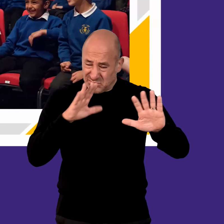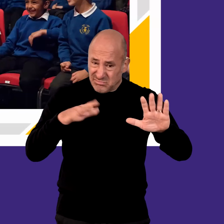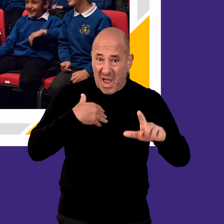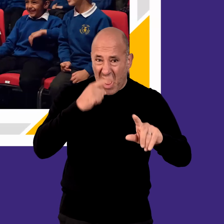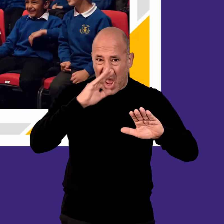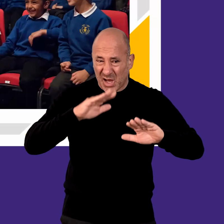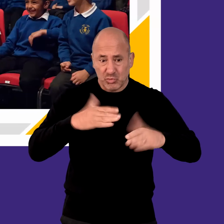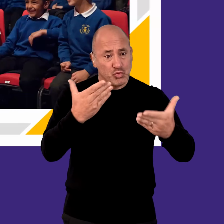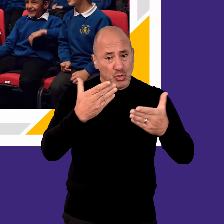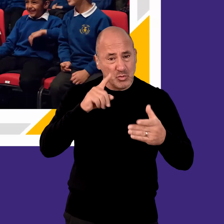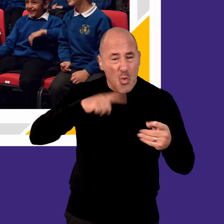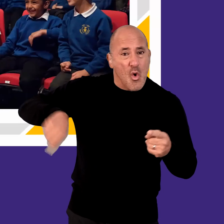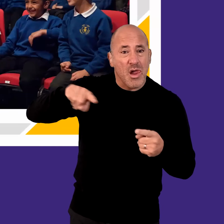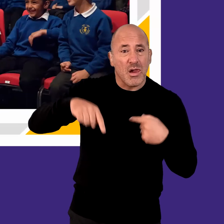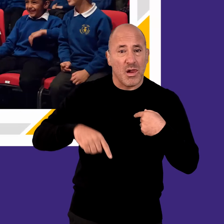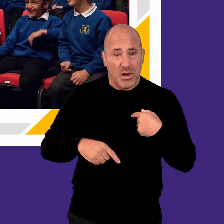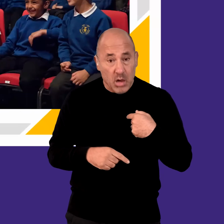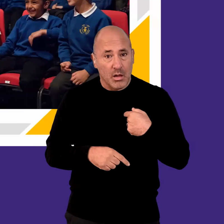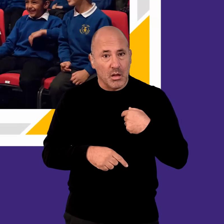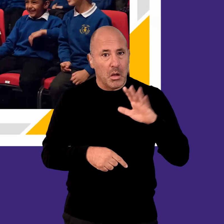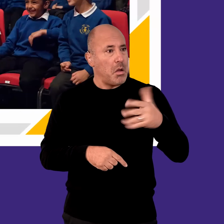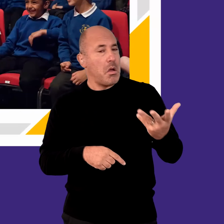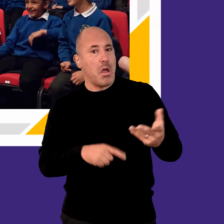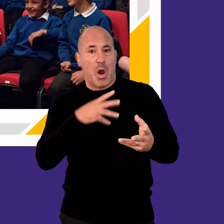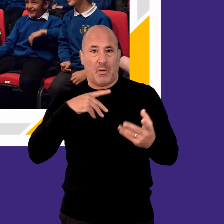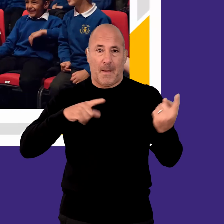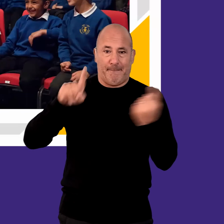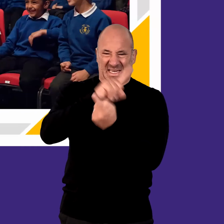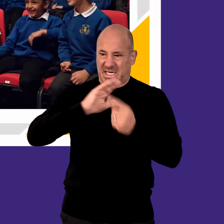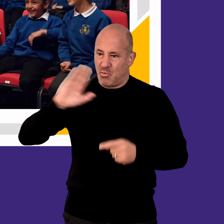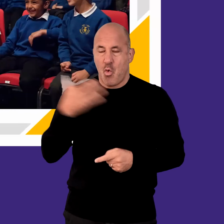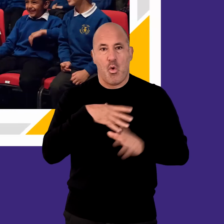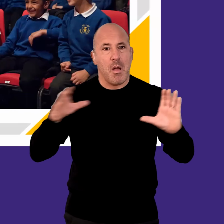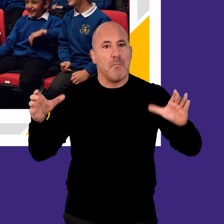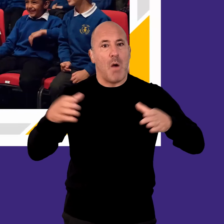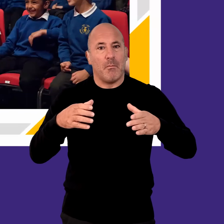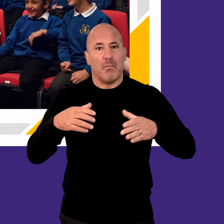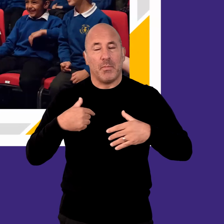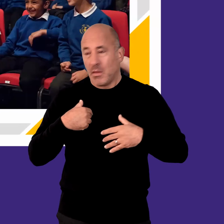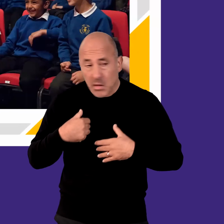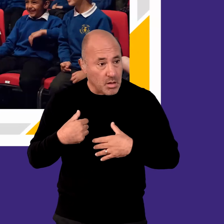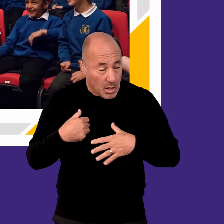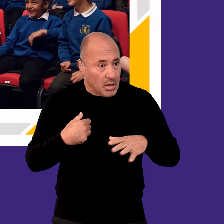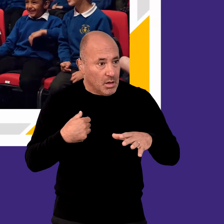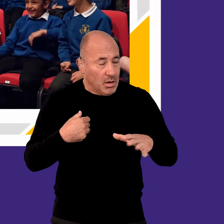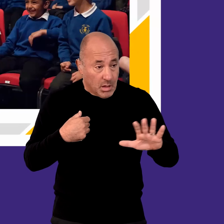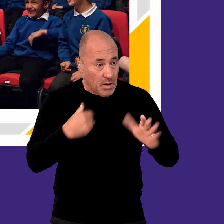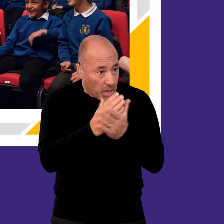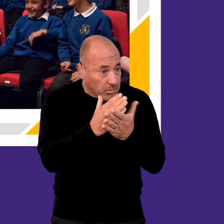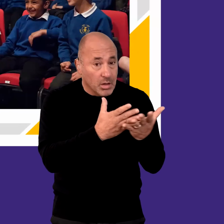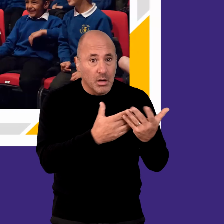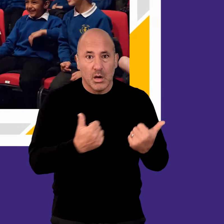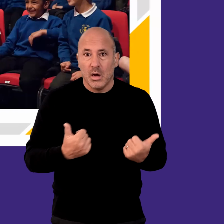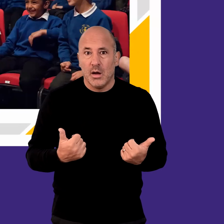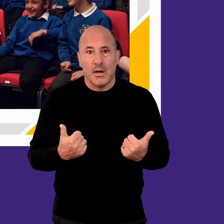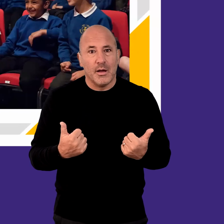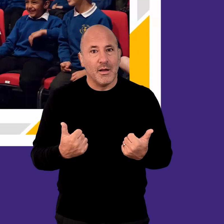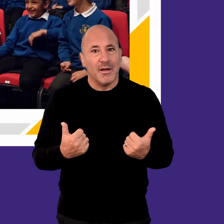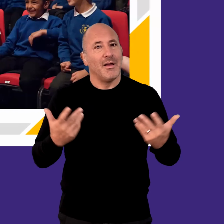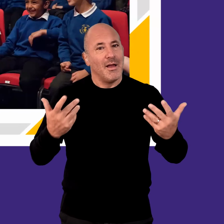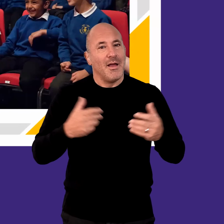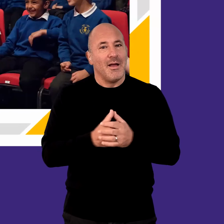organisations. And at the end of it, he said, well, I can introduce you to all of them. How about we convene a meeting with all of them? And I was like, this is amazing. So I think,